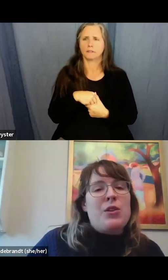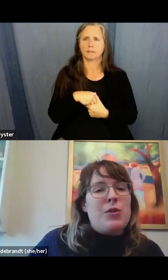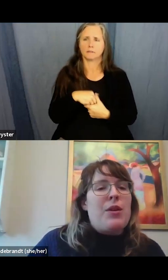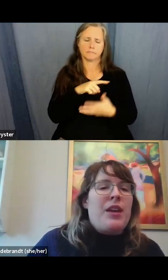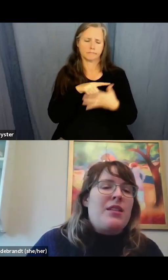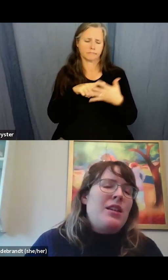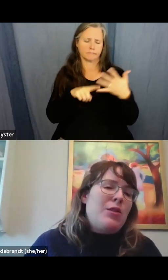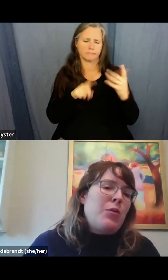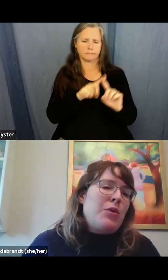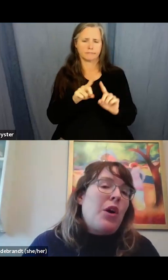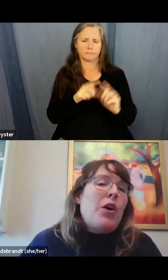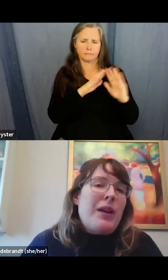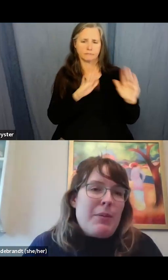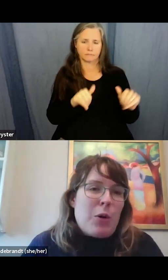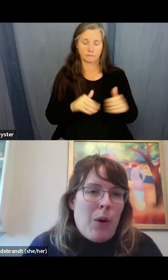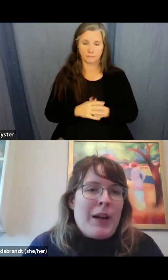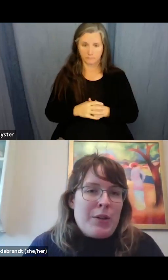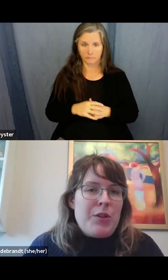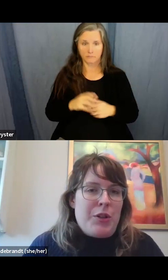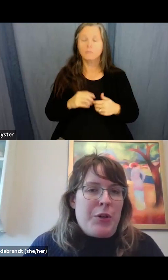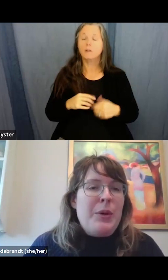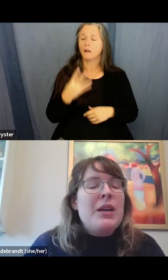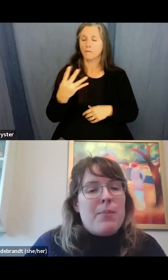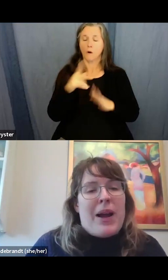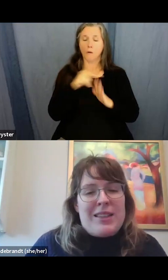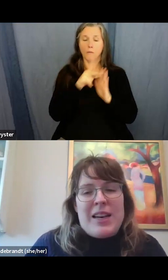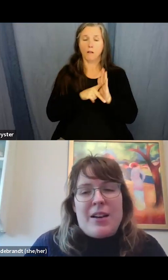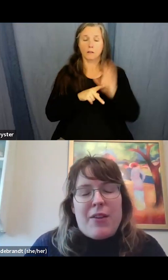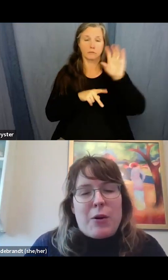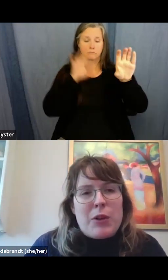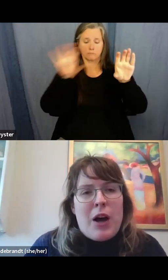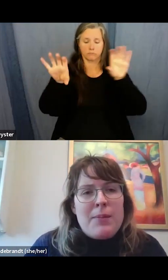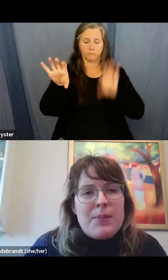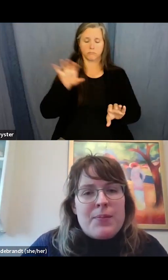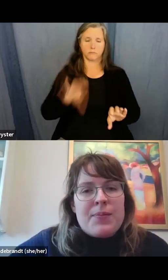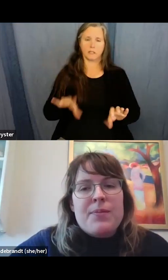support and to do the things that schools are already required to do by state and federal law.